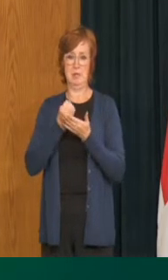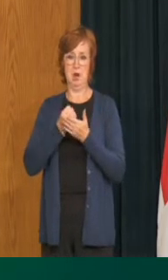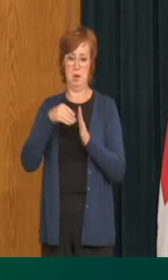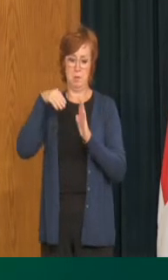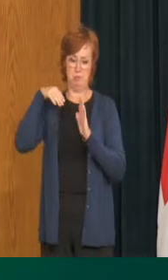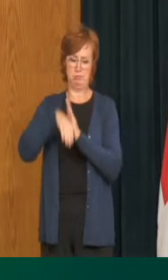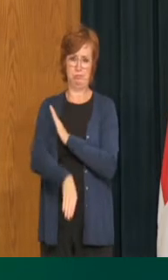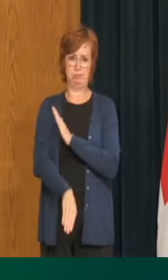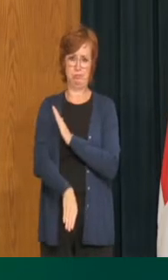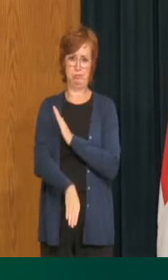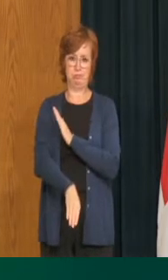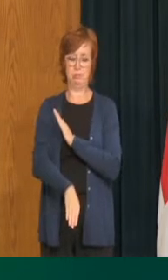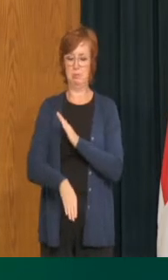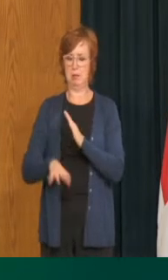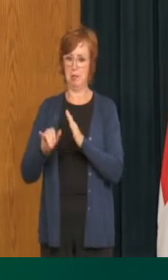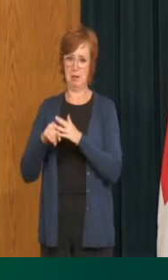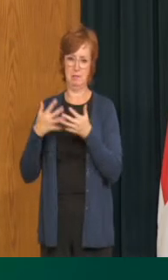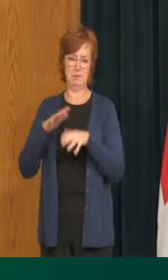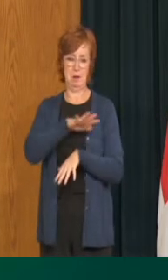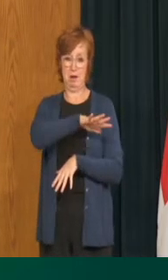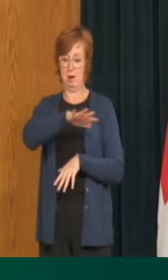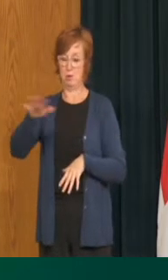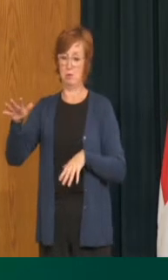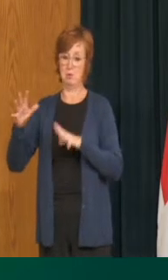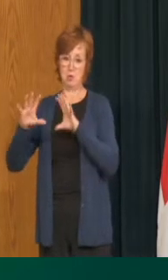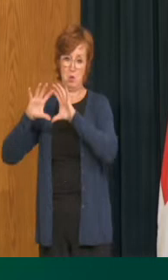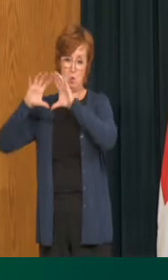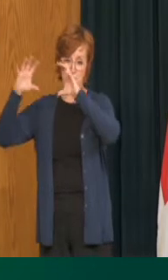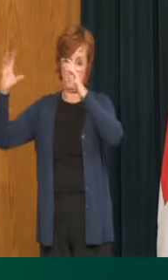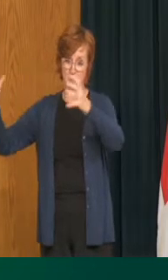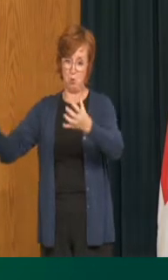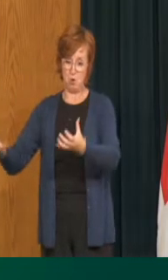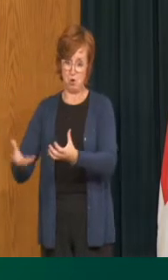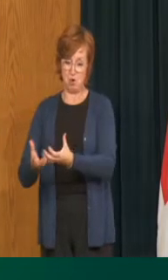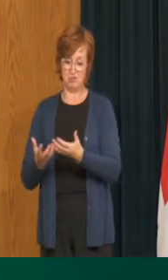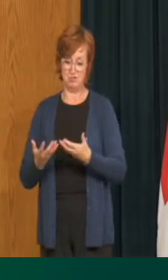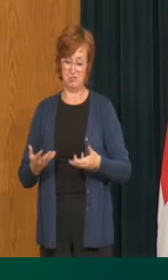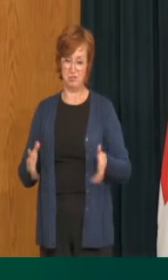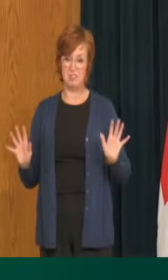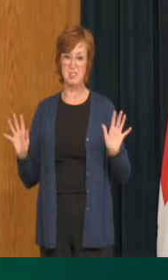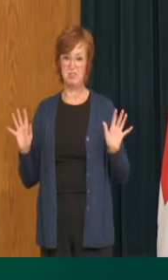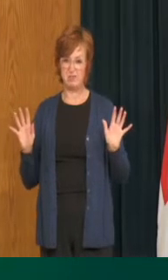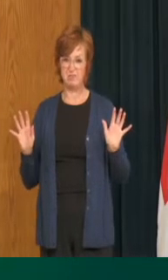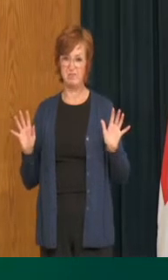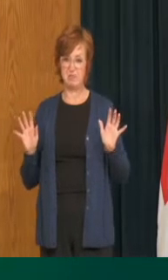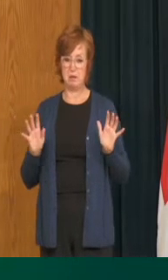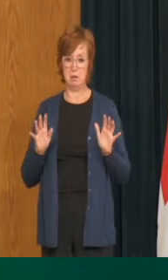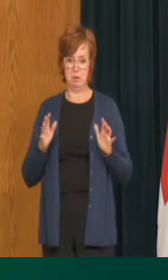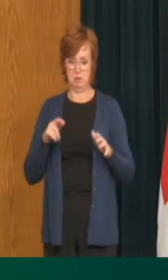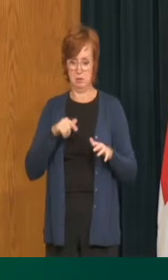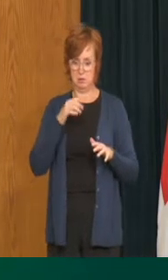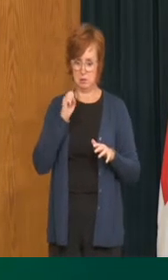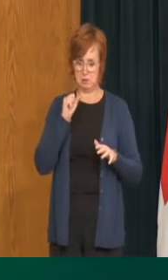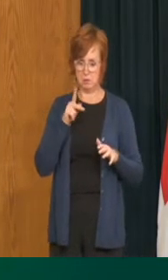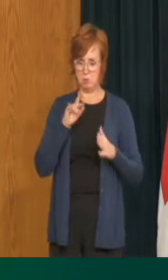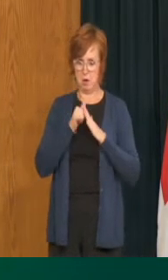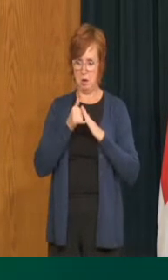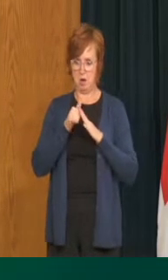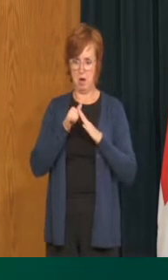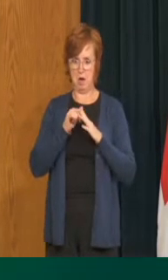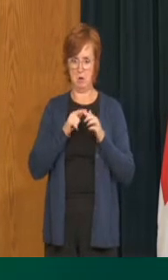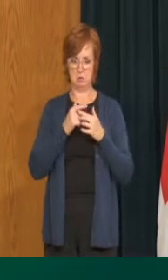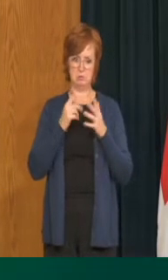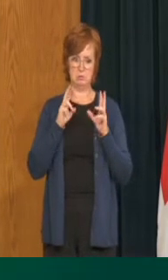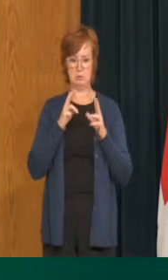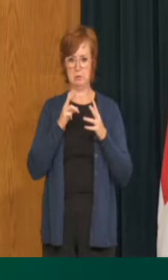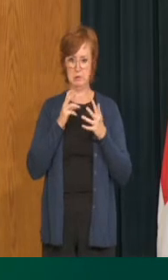every economy across the world, including the global economy, how do we mitigate that as quickly as possible? How do we support those